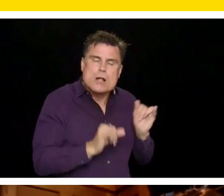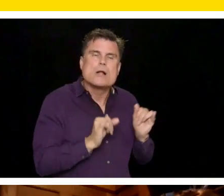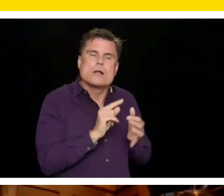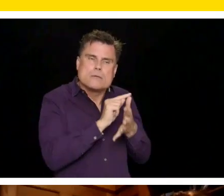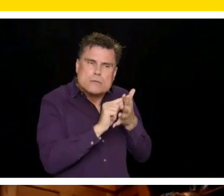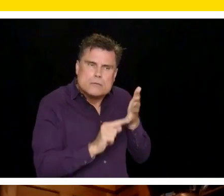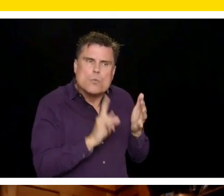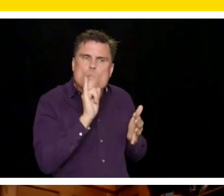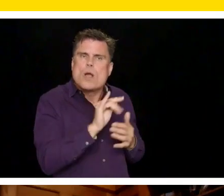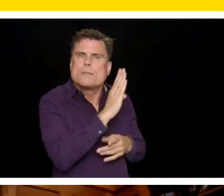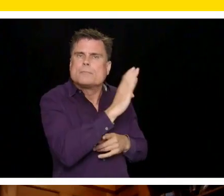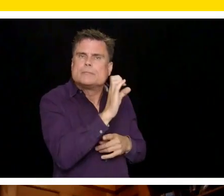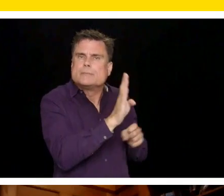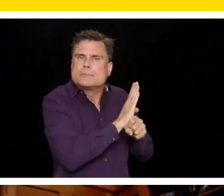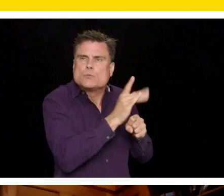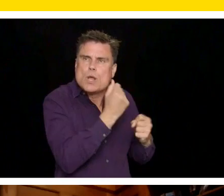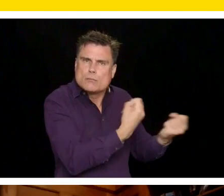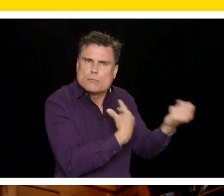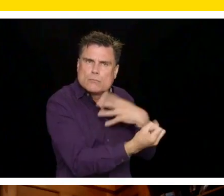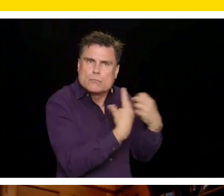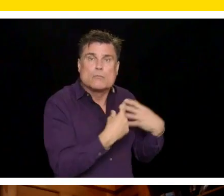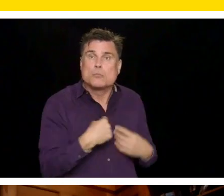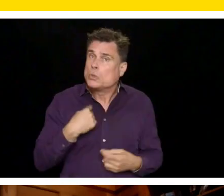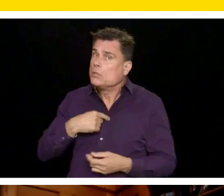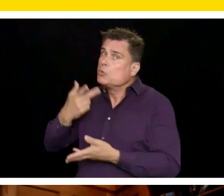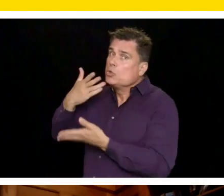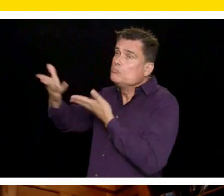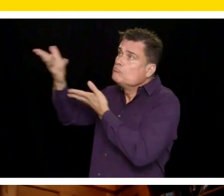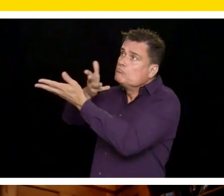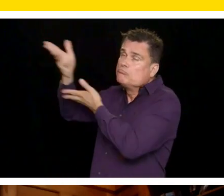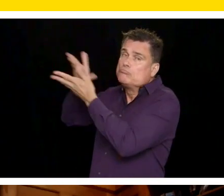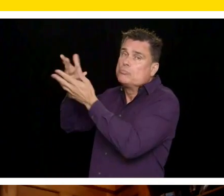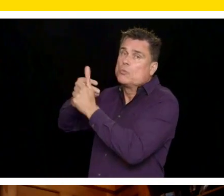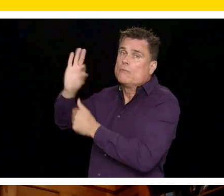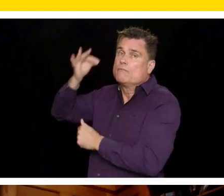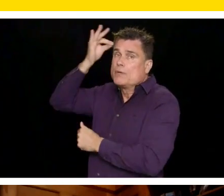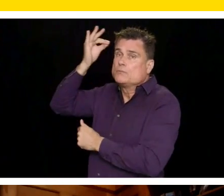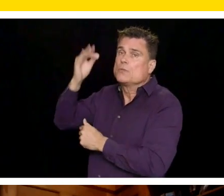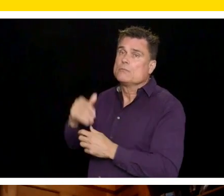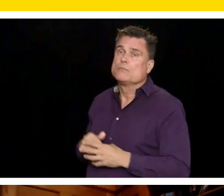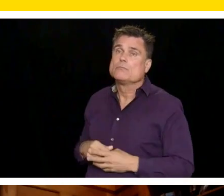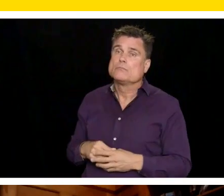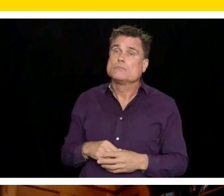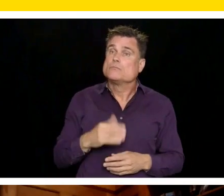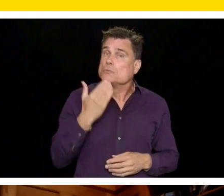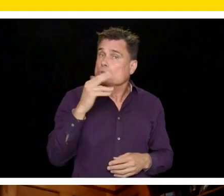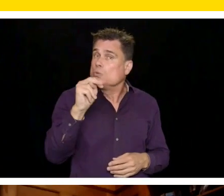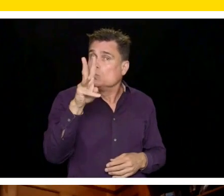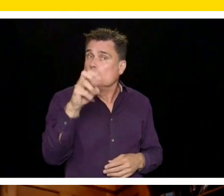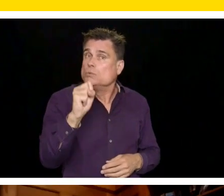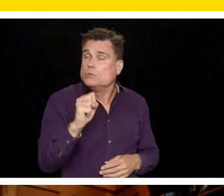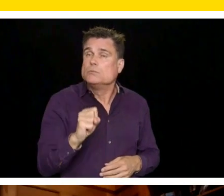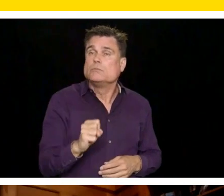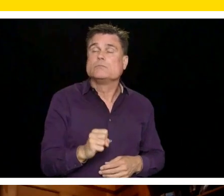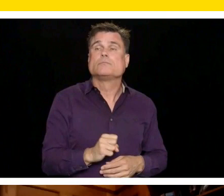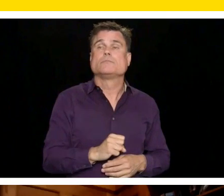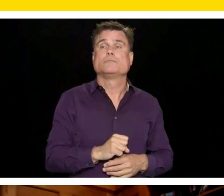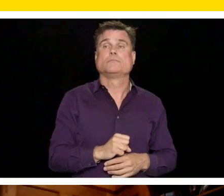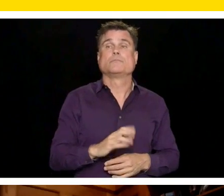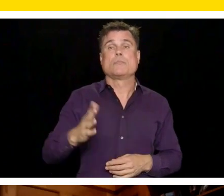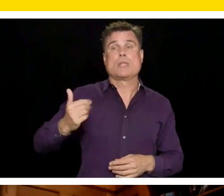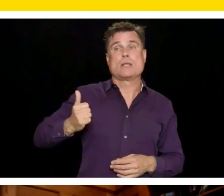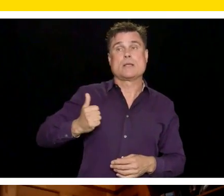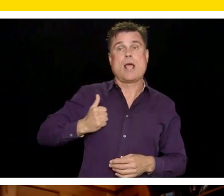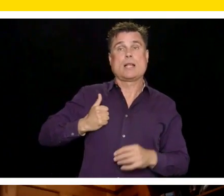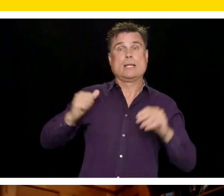the Canada Emergency Wage Subsidy. It was extended to August 29th, so going throughout the summer,